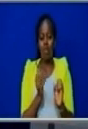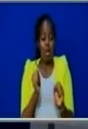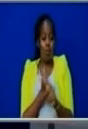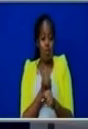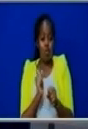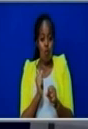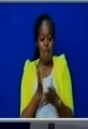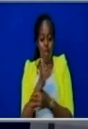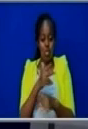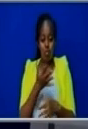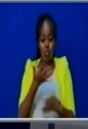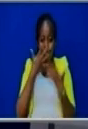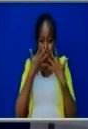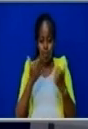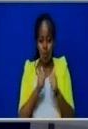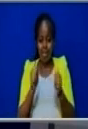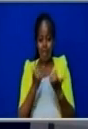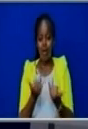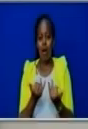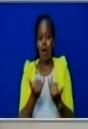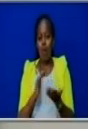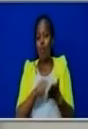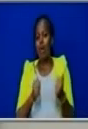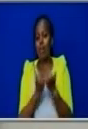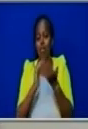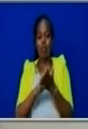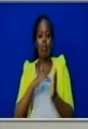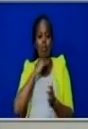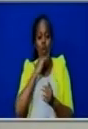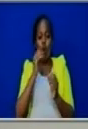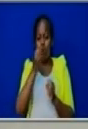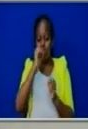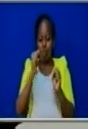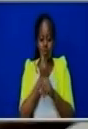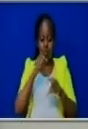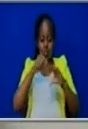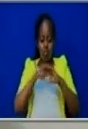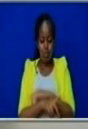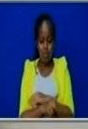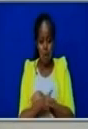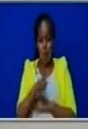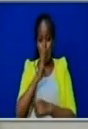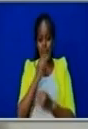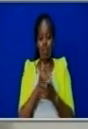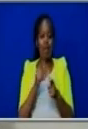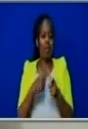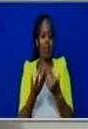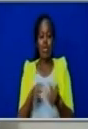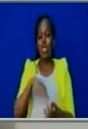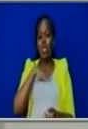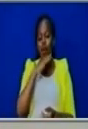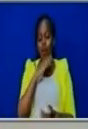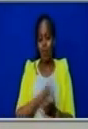can't breathe. Yes. The fish, so they end up dying. Yes, the oxygen cannot be able to penetrate through, Oh. and therefore they die because of I- that. I